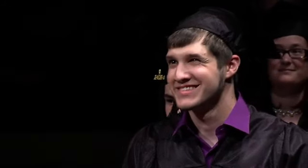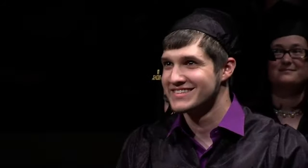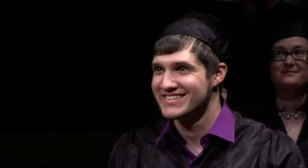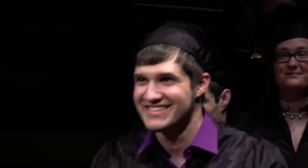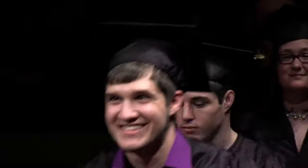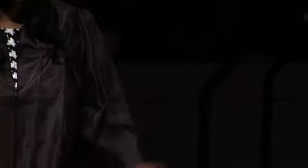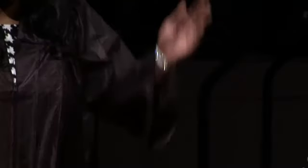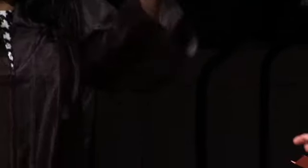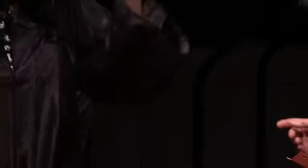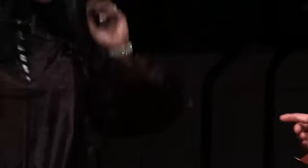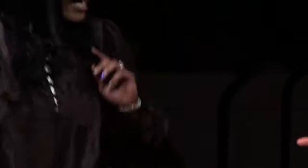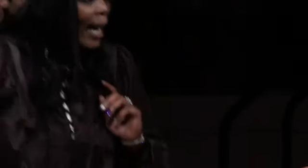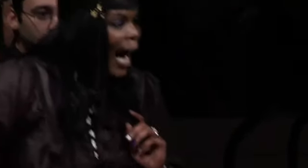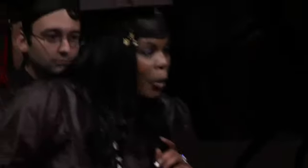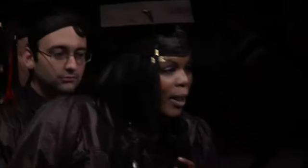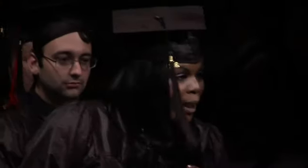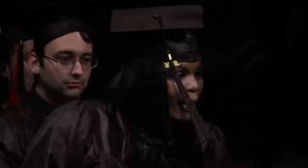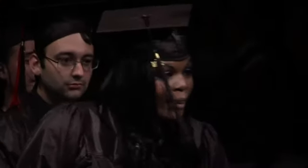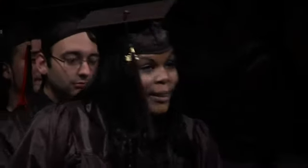McKibben.